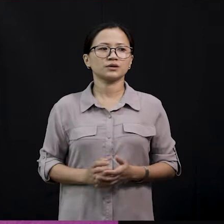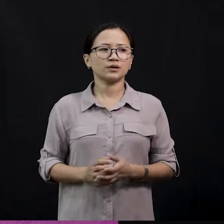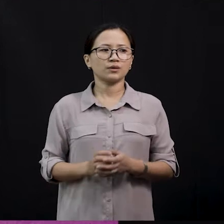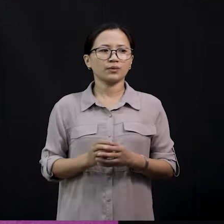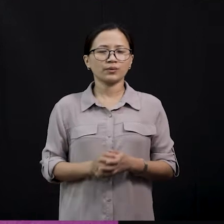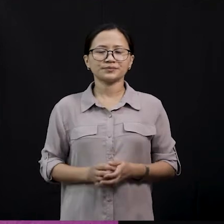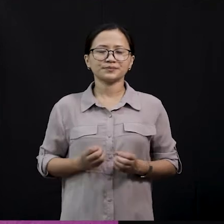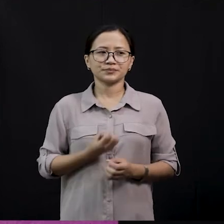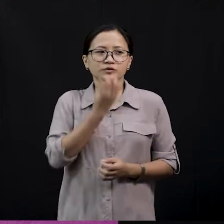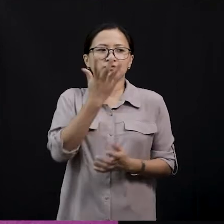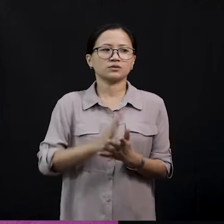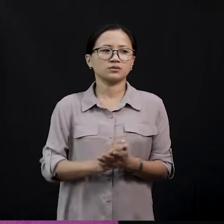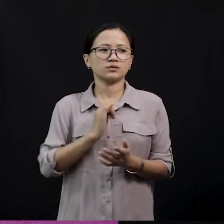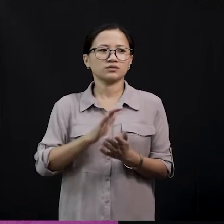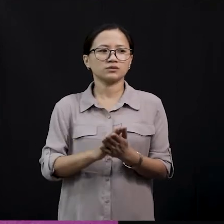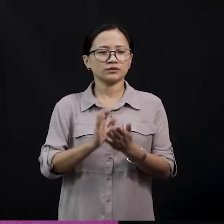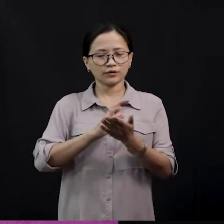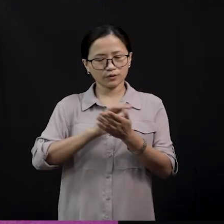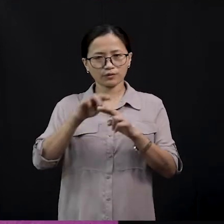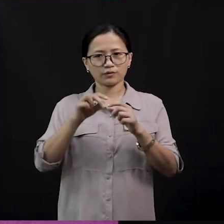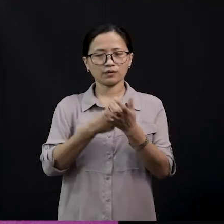said, "I will hire you with a smile."